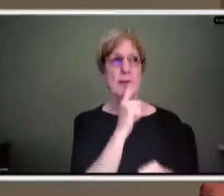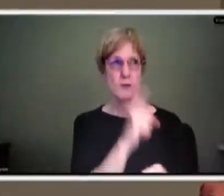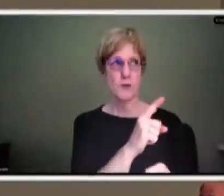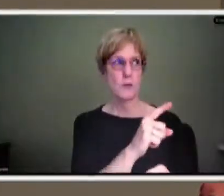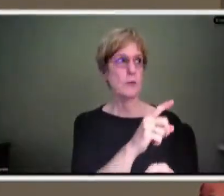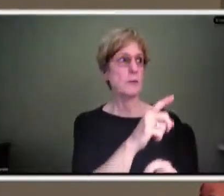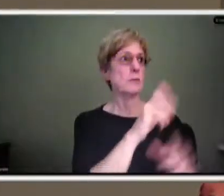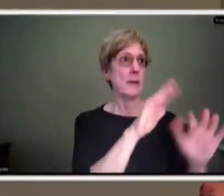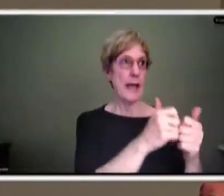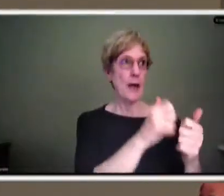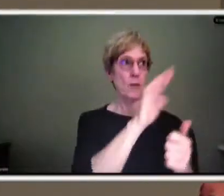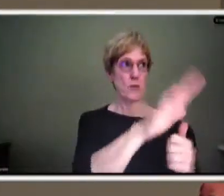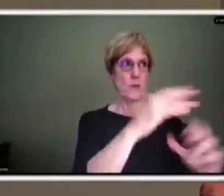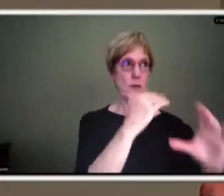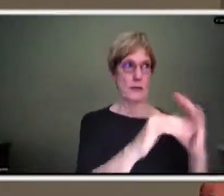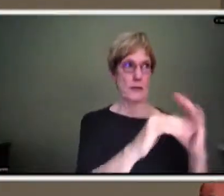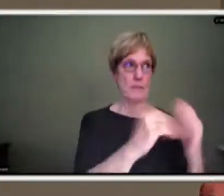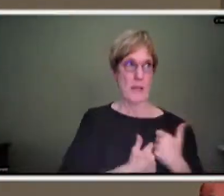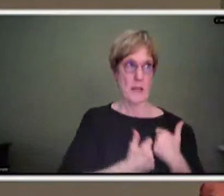information. Thank you.